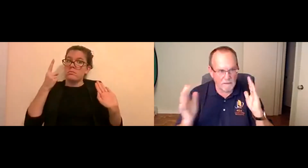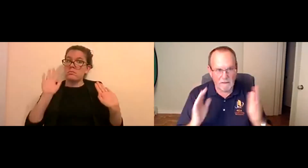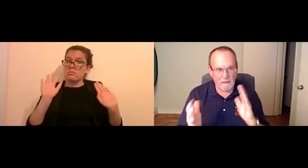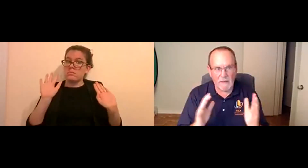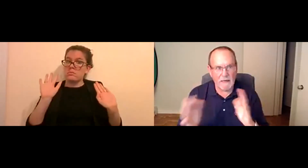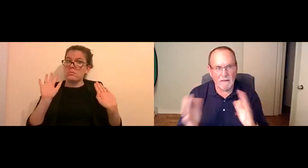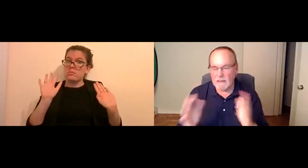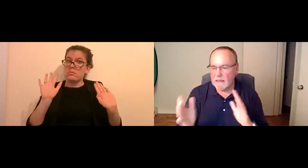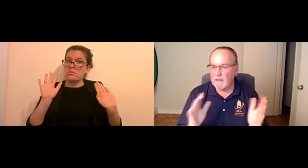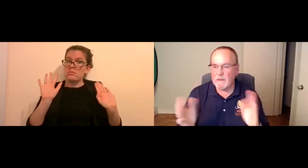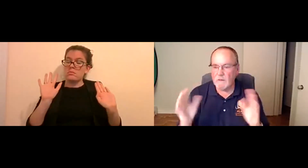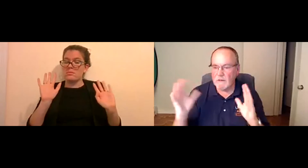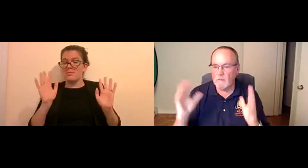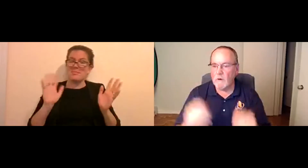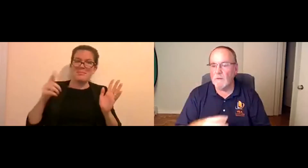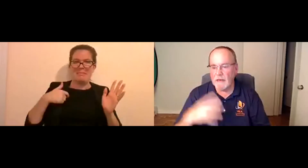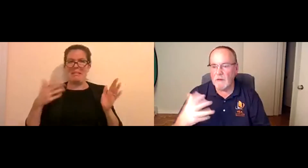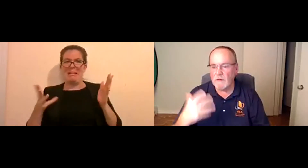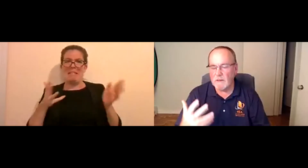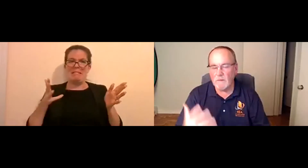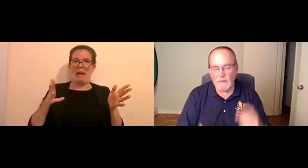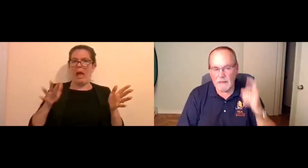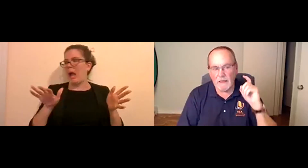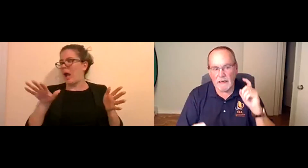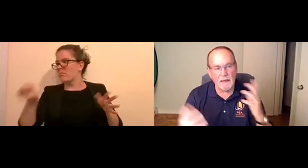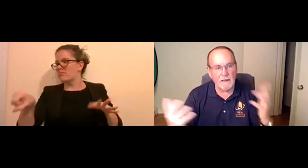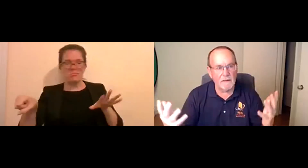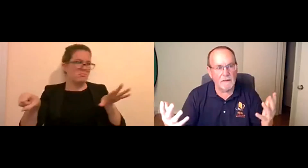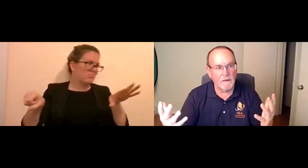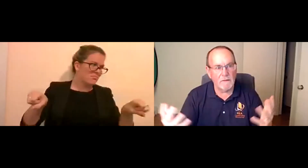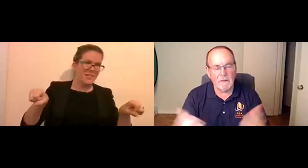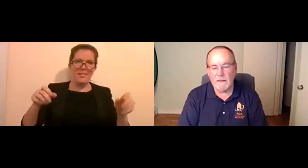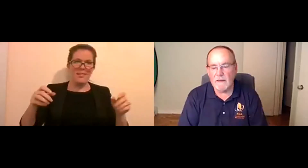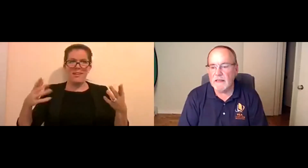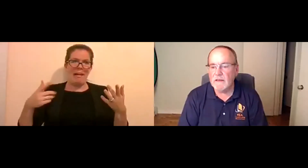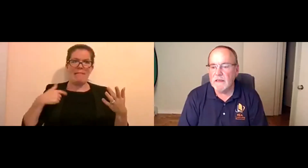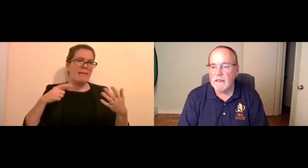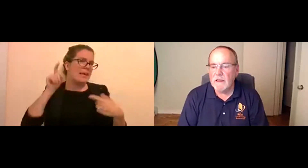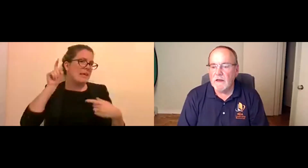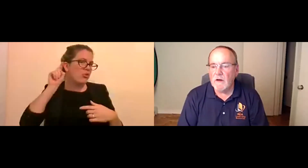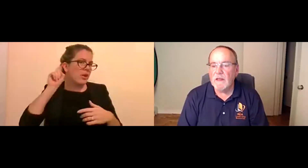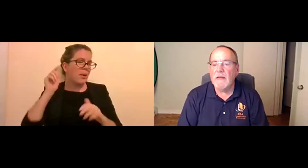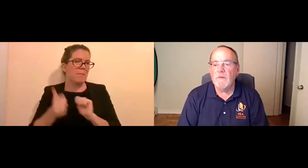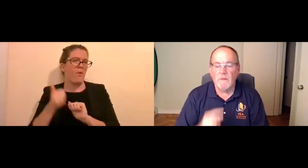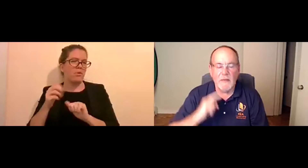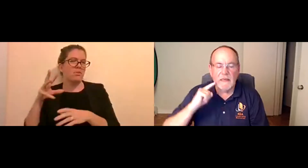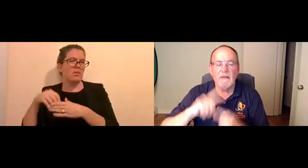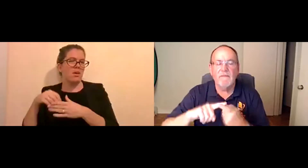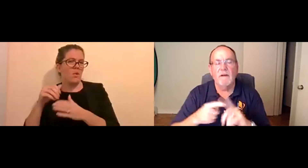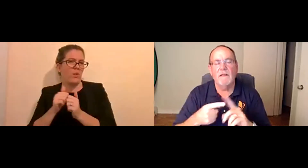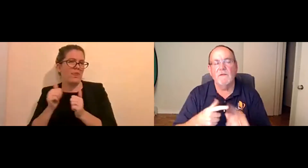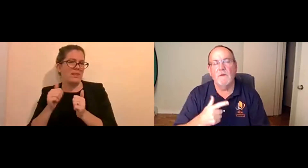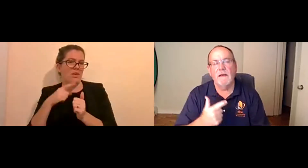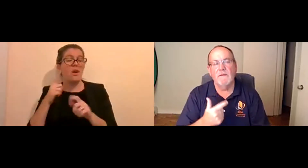I'm in my kind of in between world, but I mostly with my hearing aid, I have not heard that. But from my